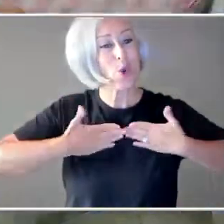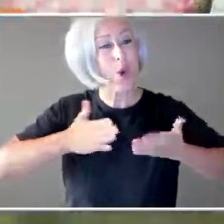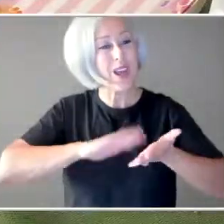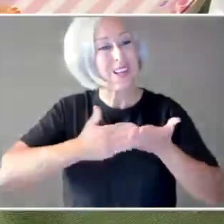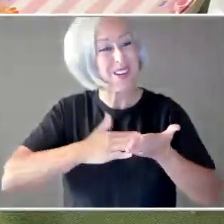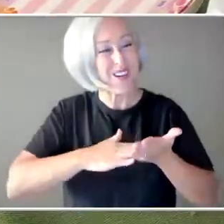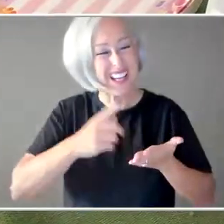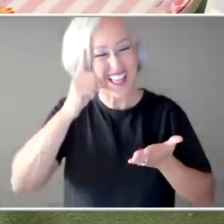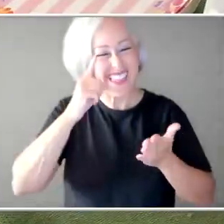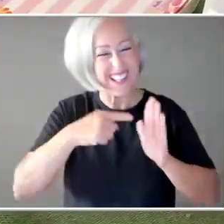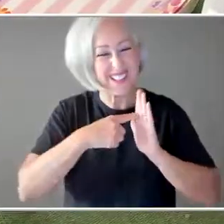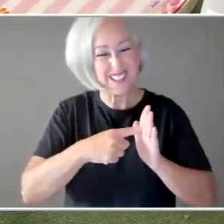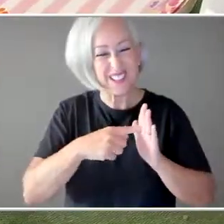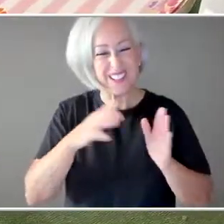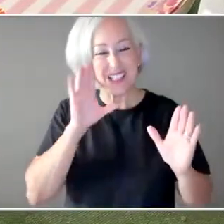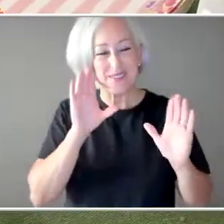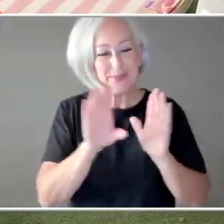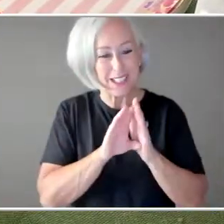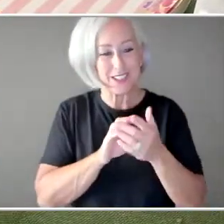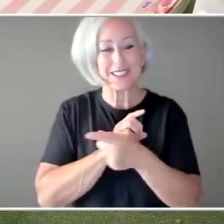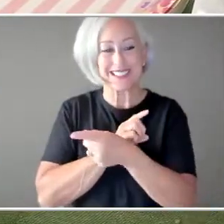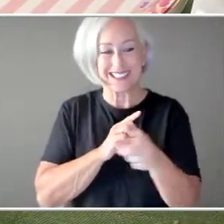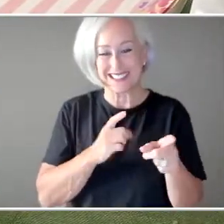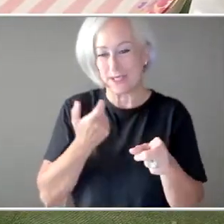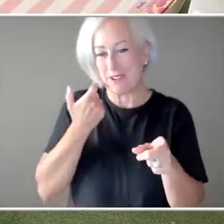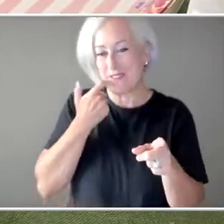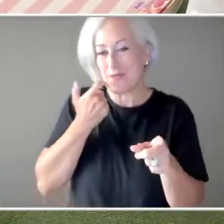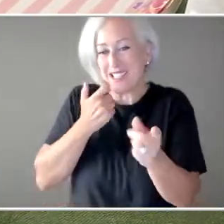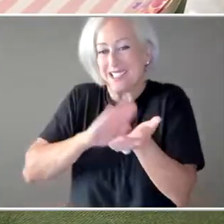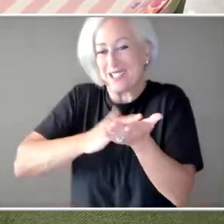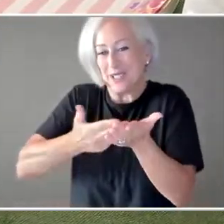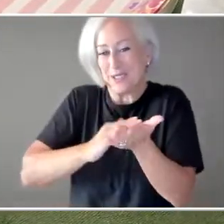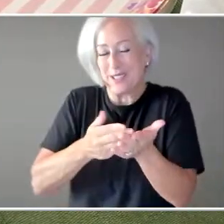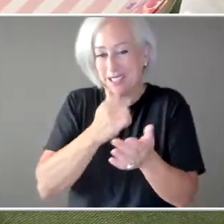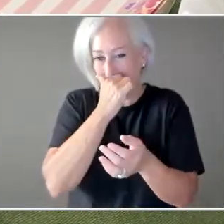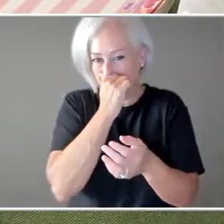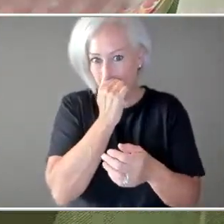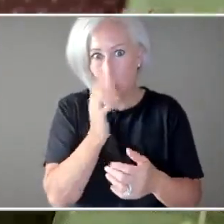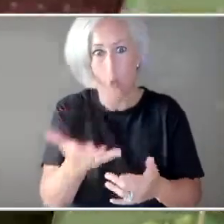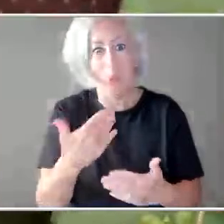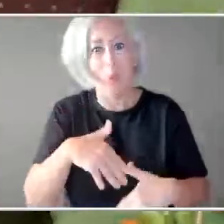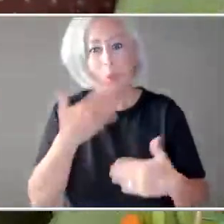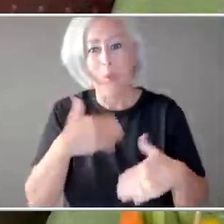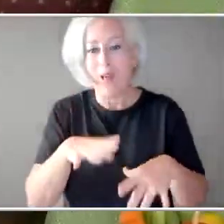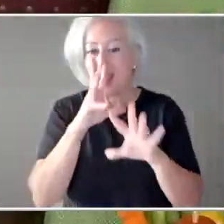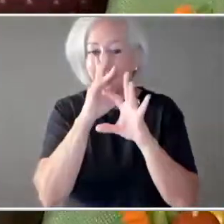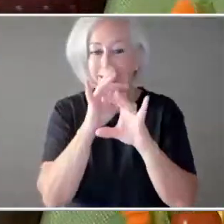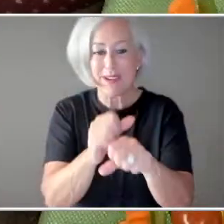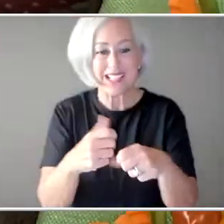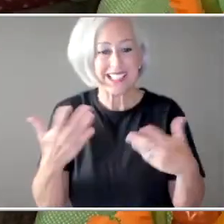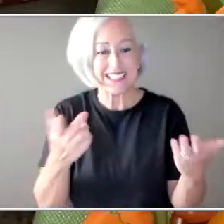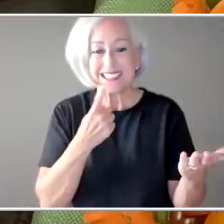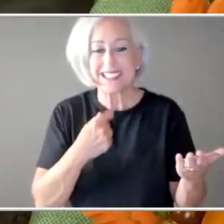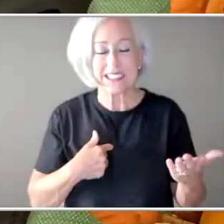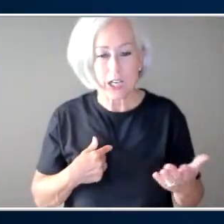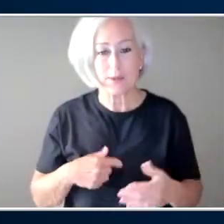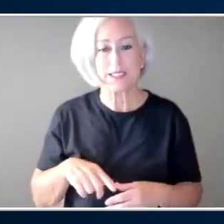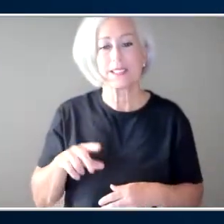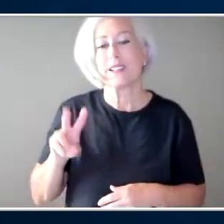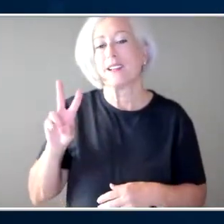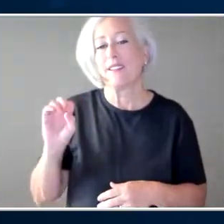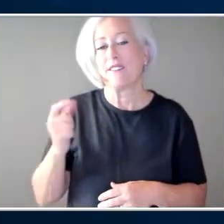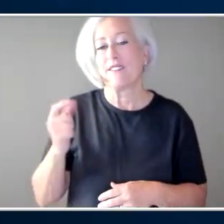photos with us of some of your recent creations. Yes, these look pretty amazing. So tell us about them. Vegan cucumber